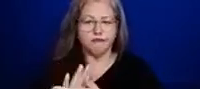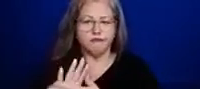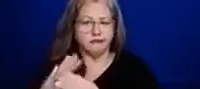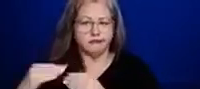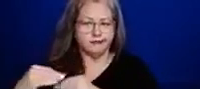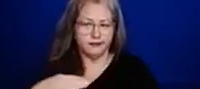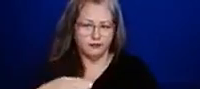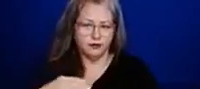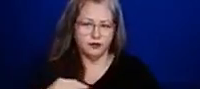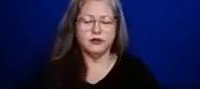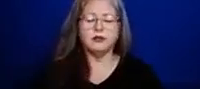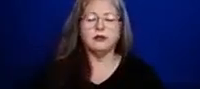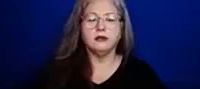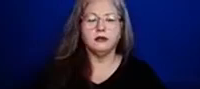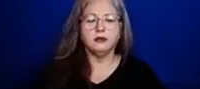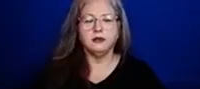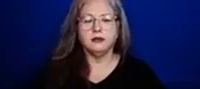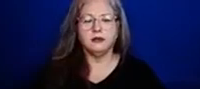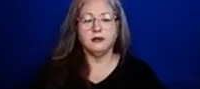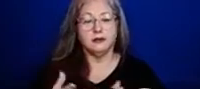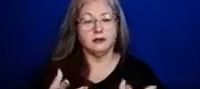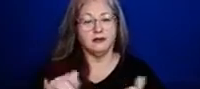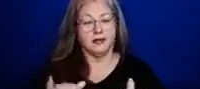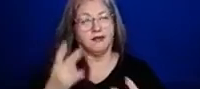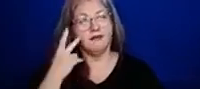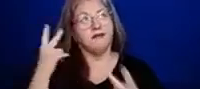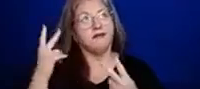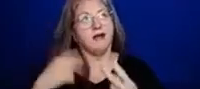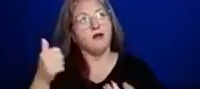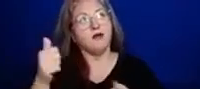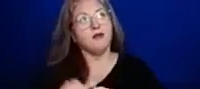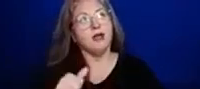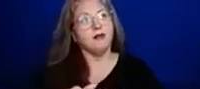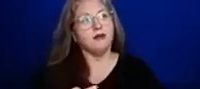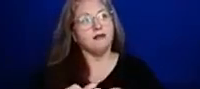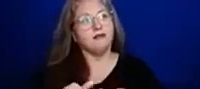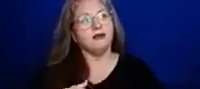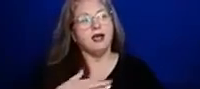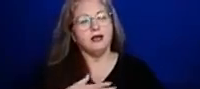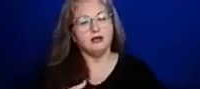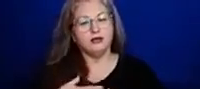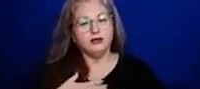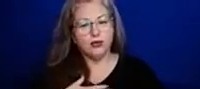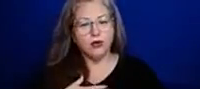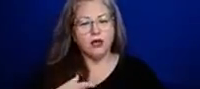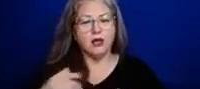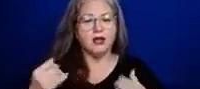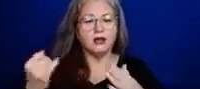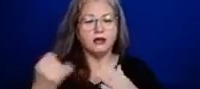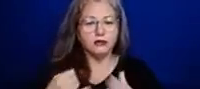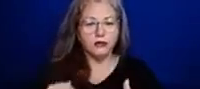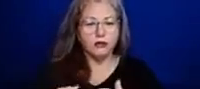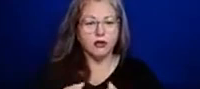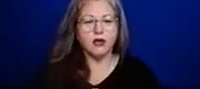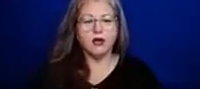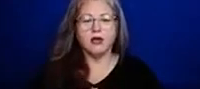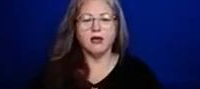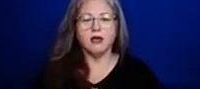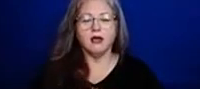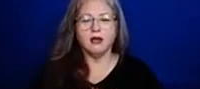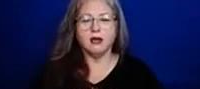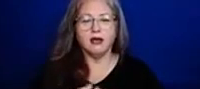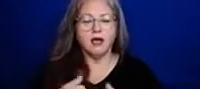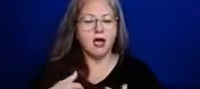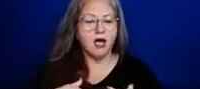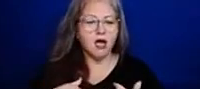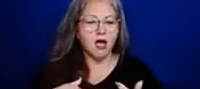academic. And that's how I remember enjoying myself drawing, and, you know,